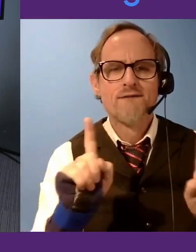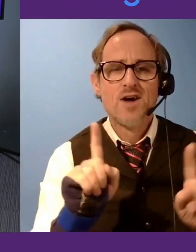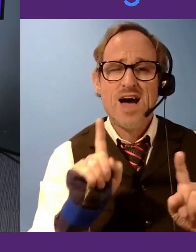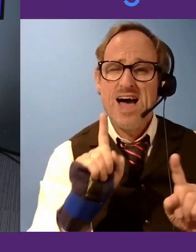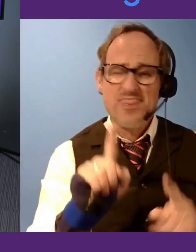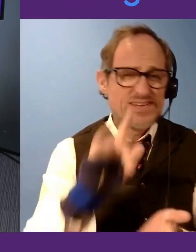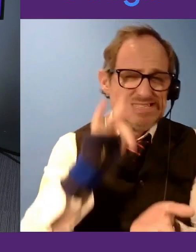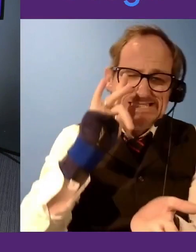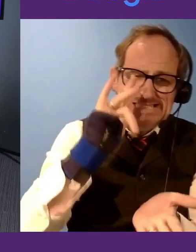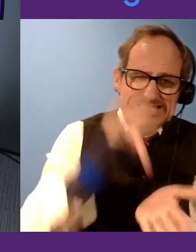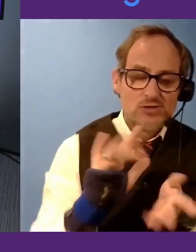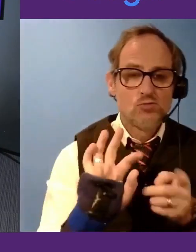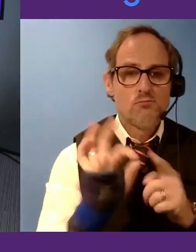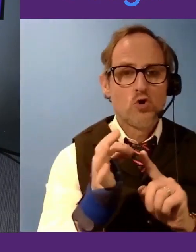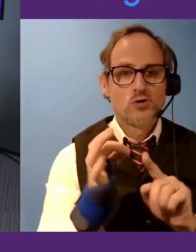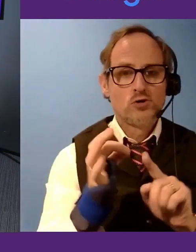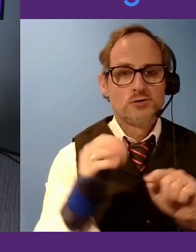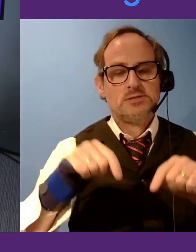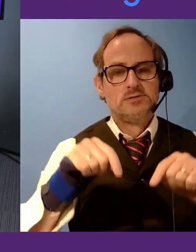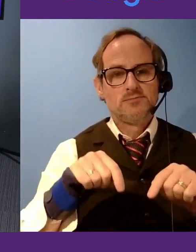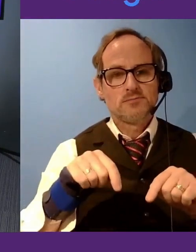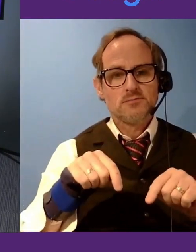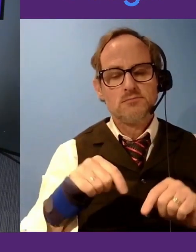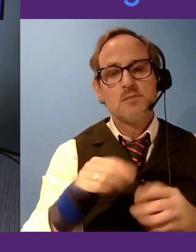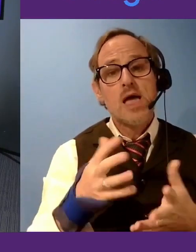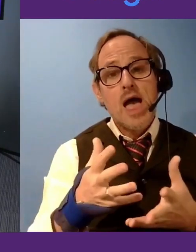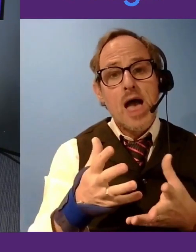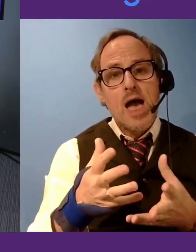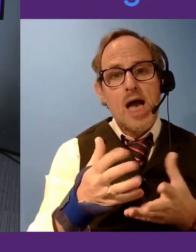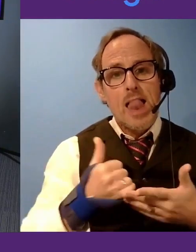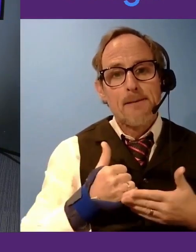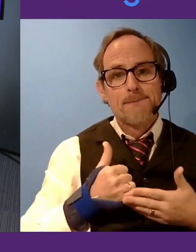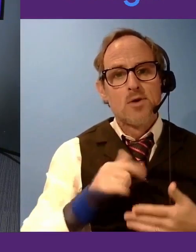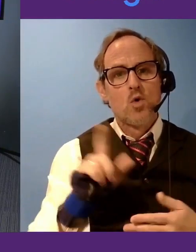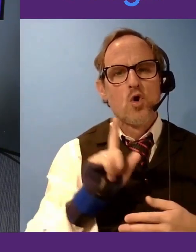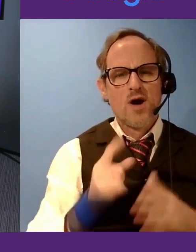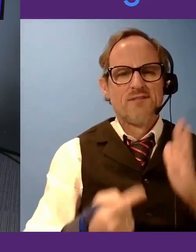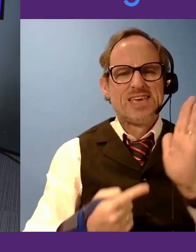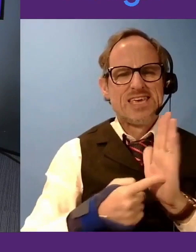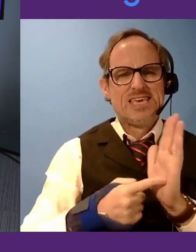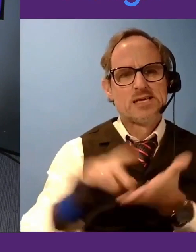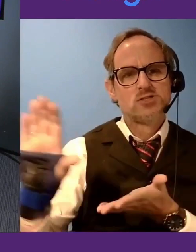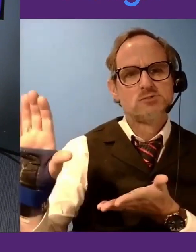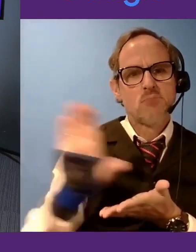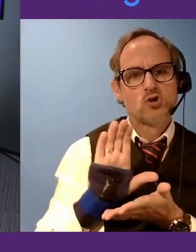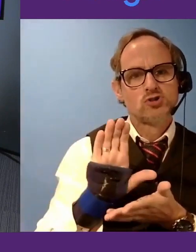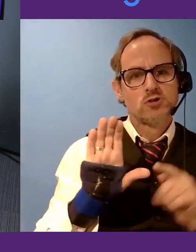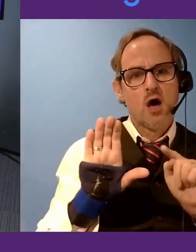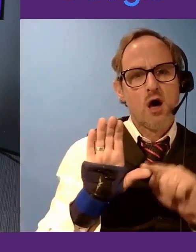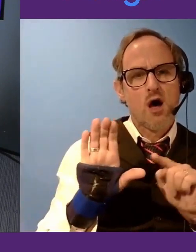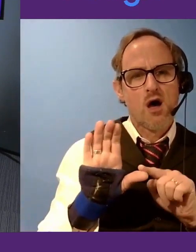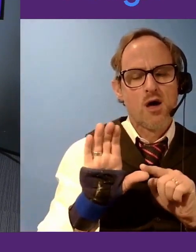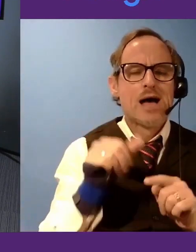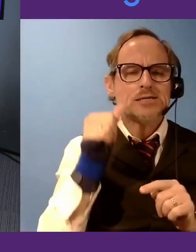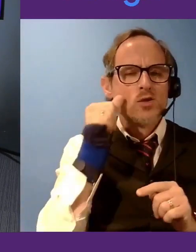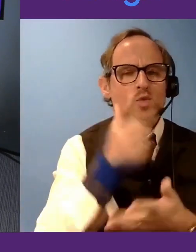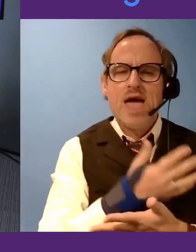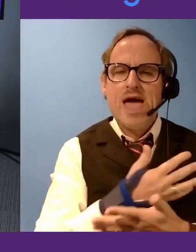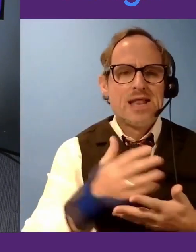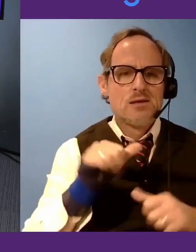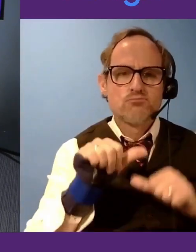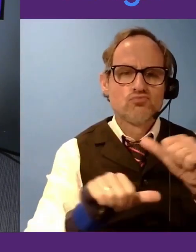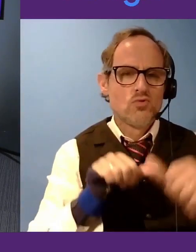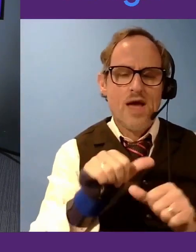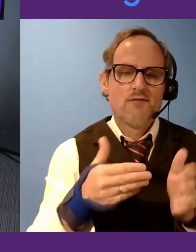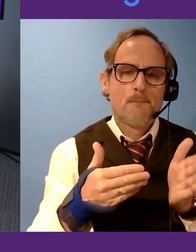for us that chief sponsors. There's always going to be blockers in any process, but